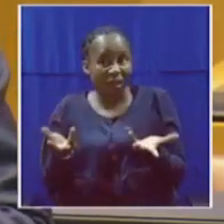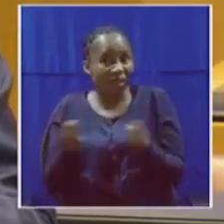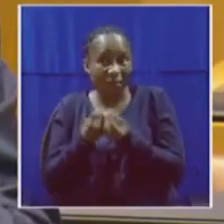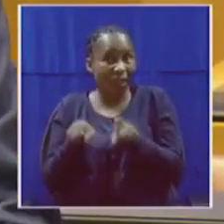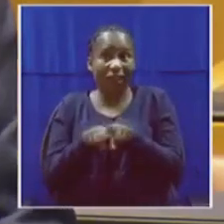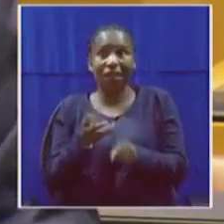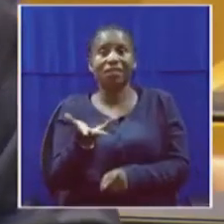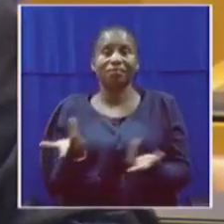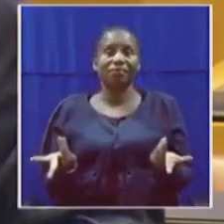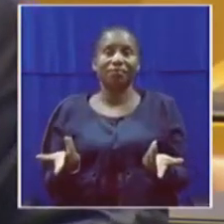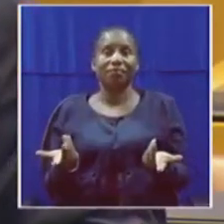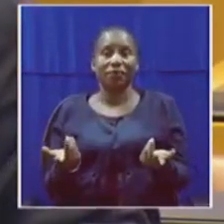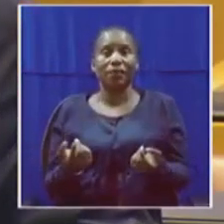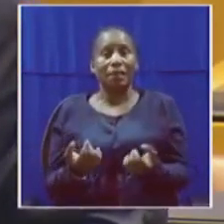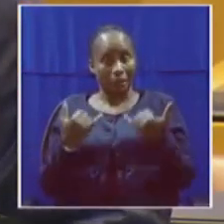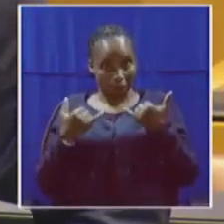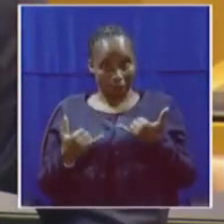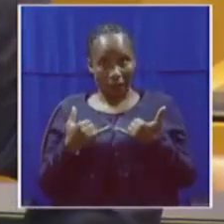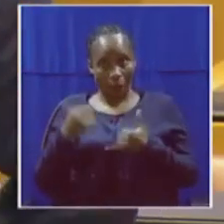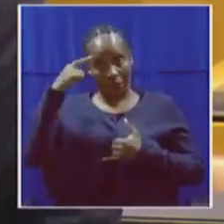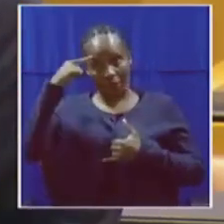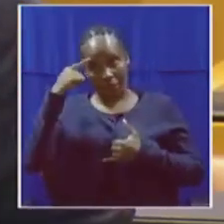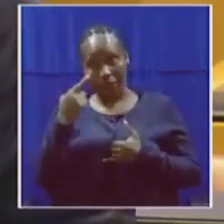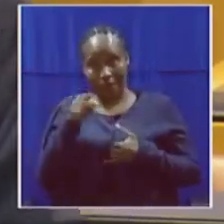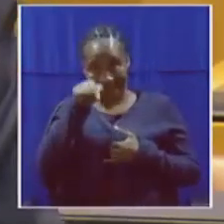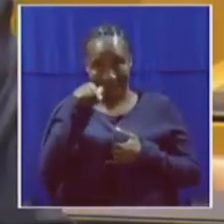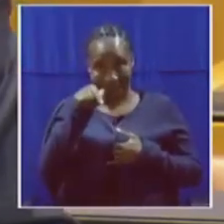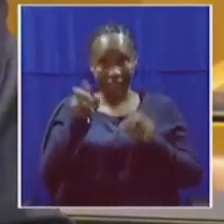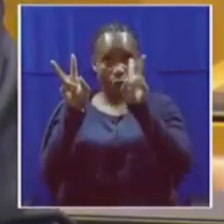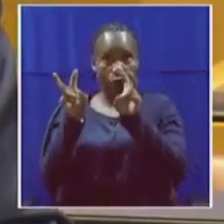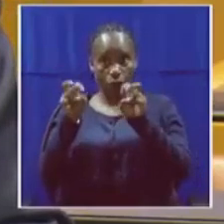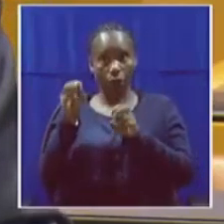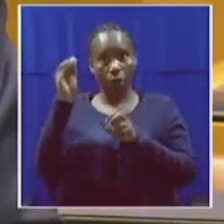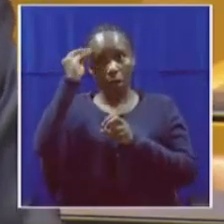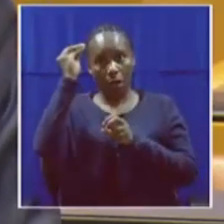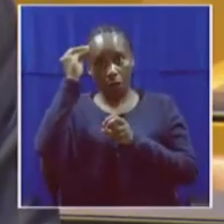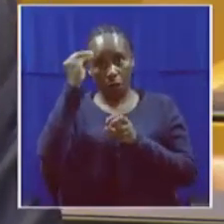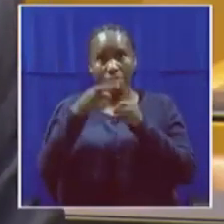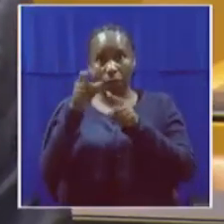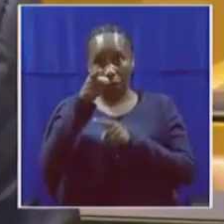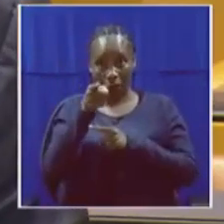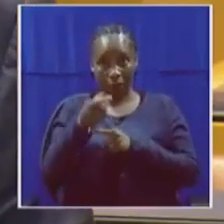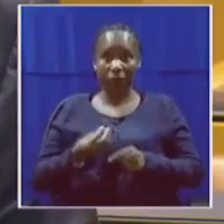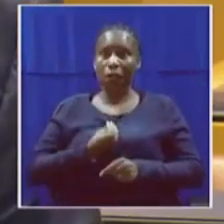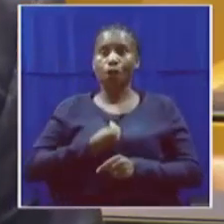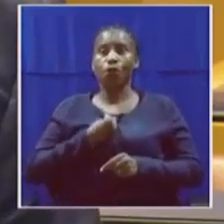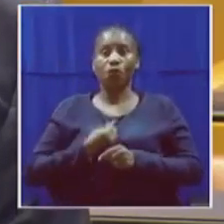Now, in this instance, I think what you are getting at, since I know you from the Youth League days, what you are getting